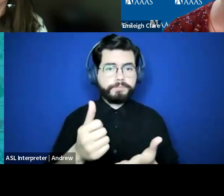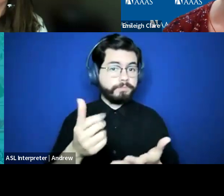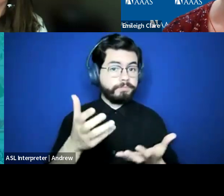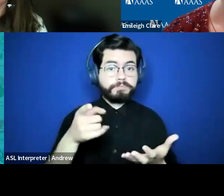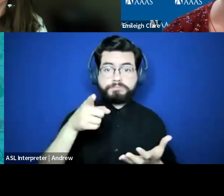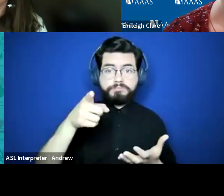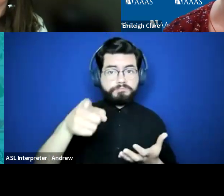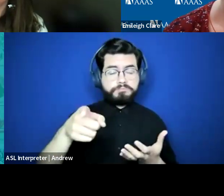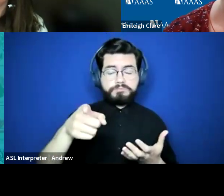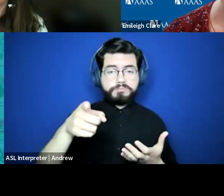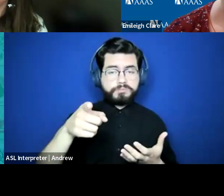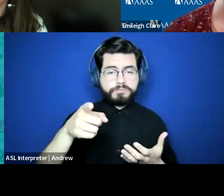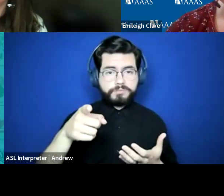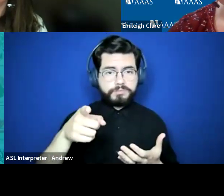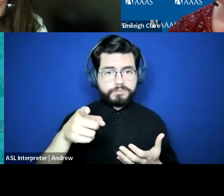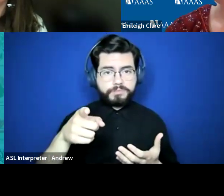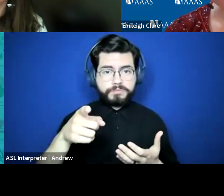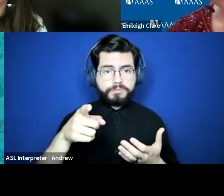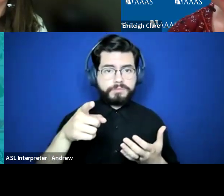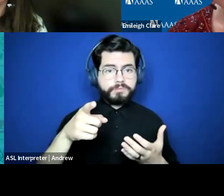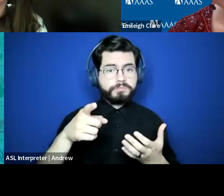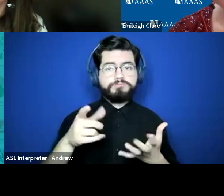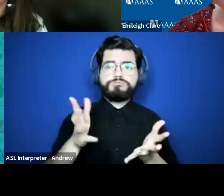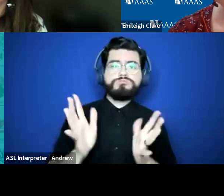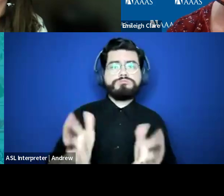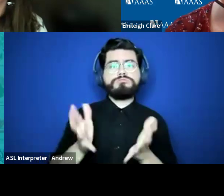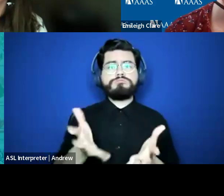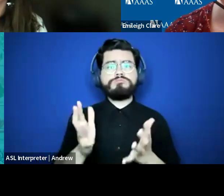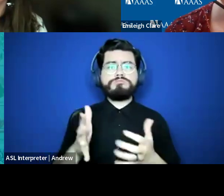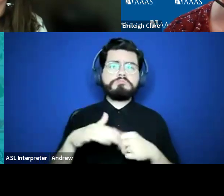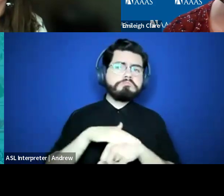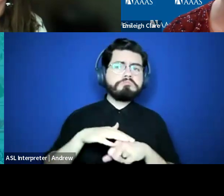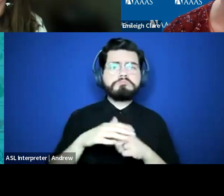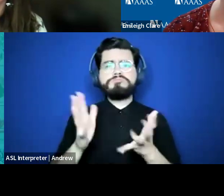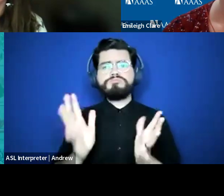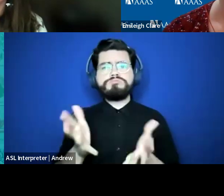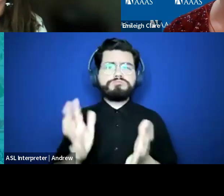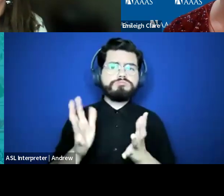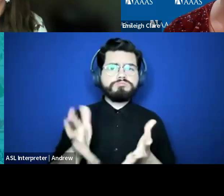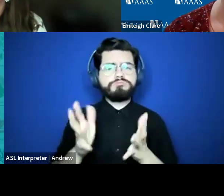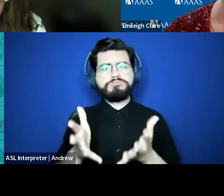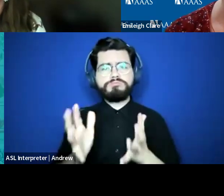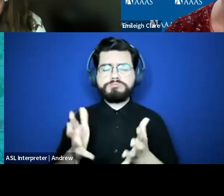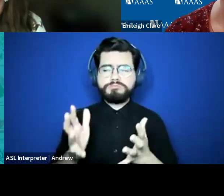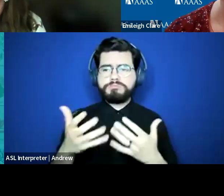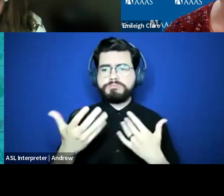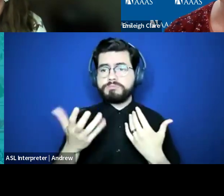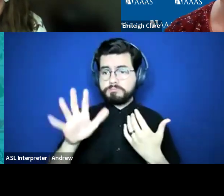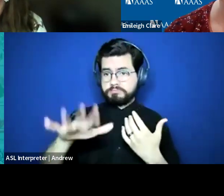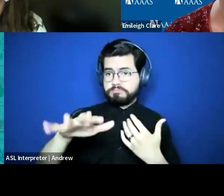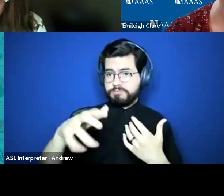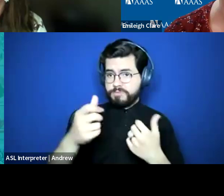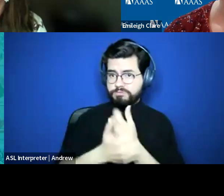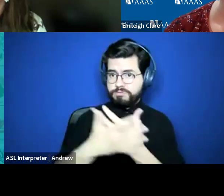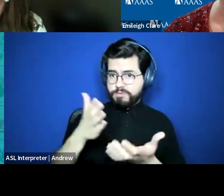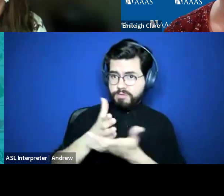even just having a little small talk or a conversation here and there, checking in with that person, that can go a really long